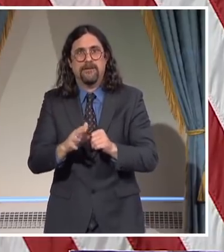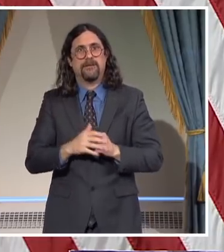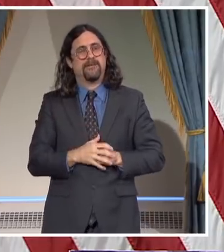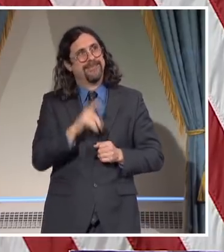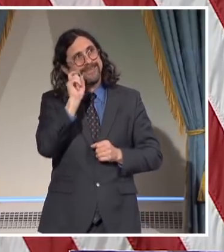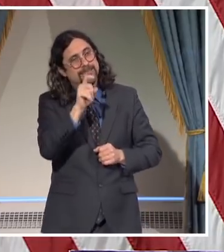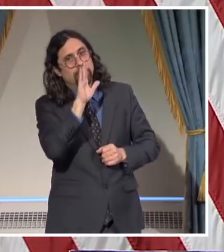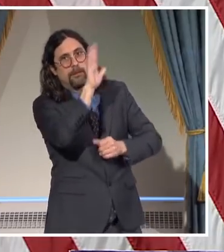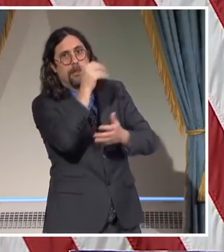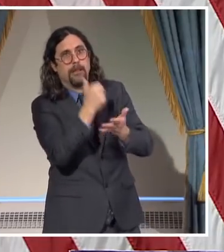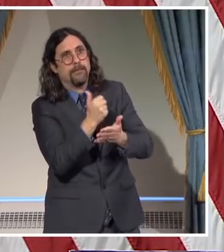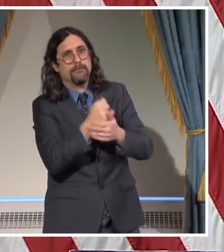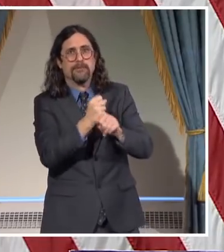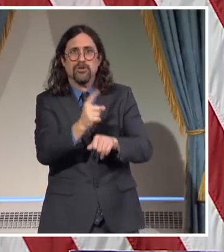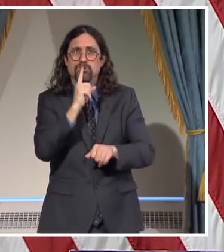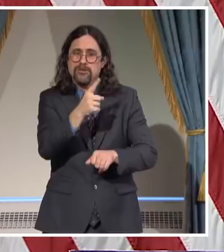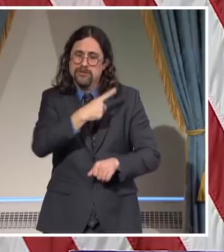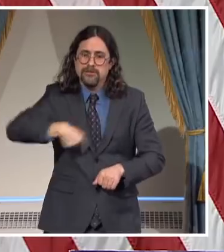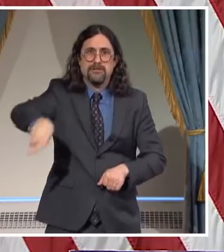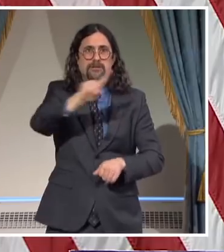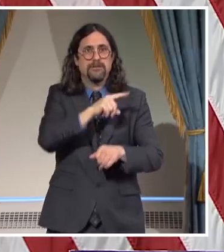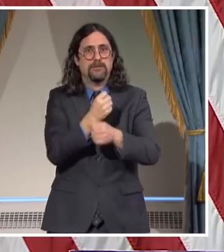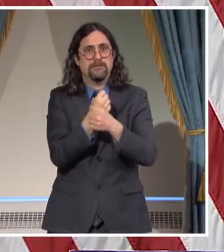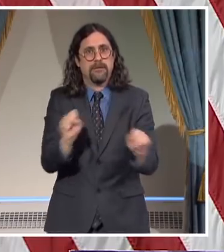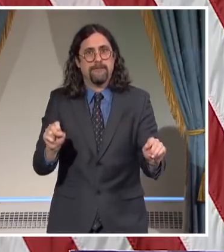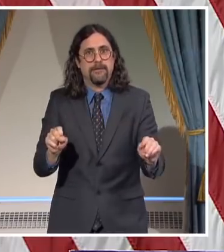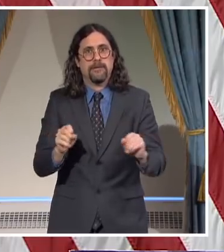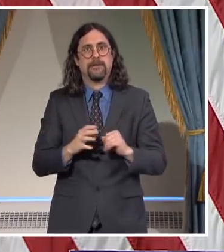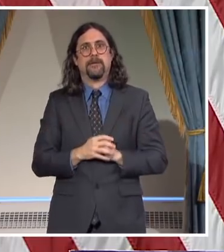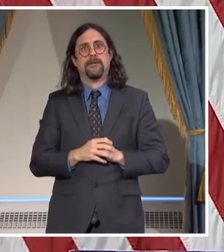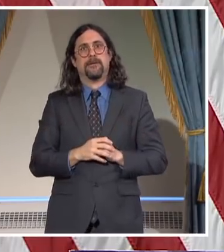I'm going to give you some quick updates on some other issues.